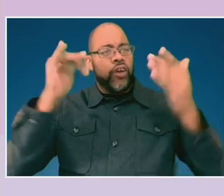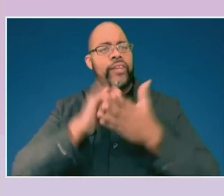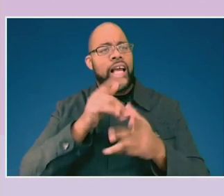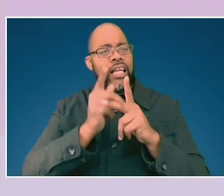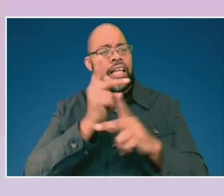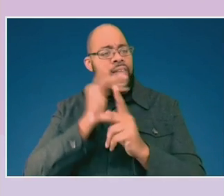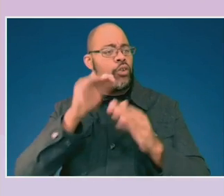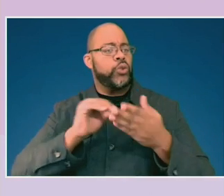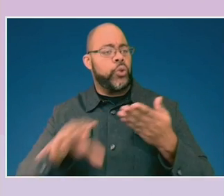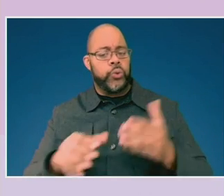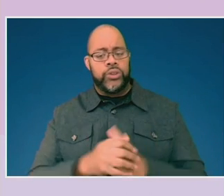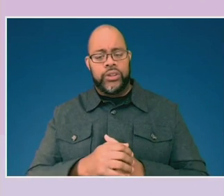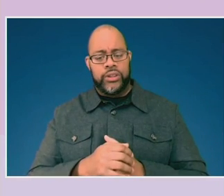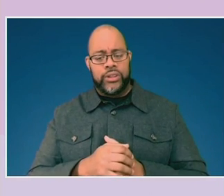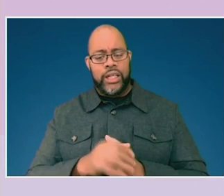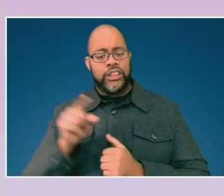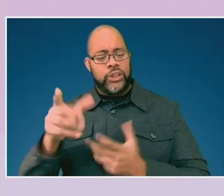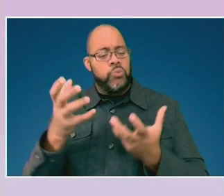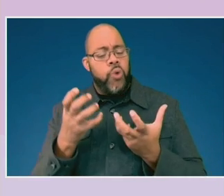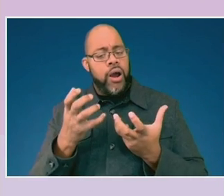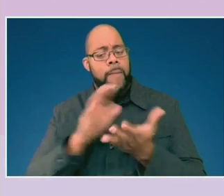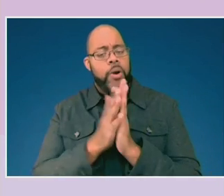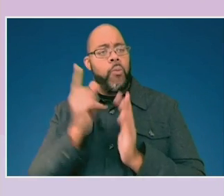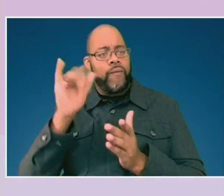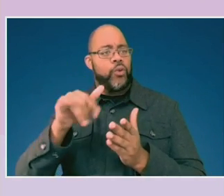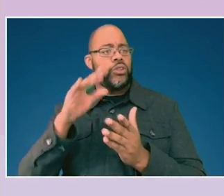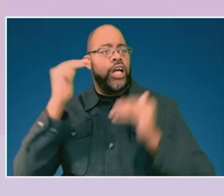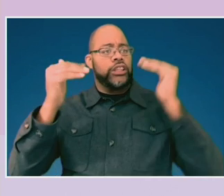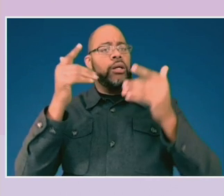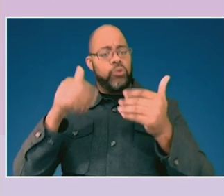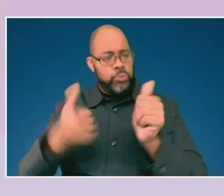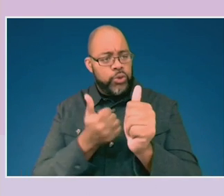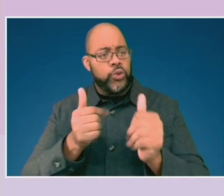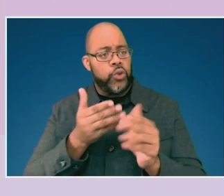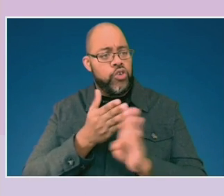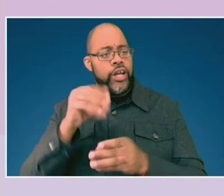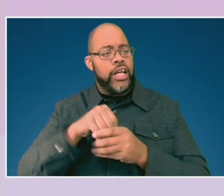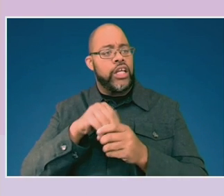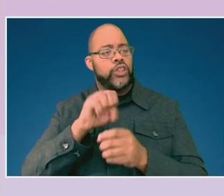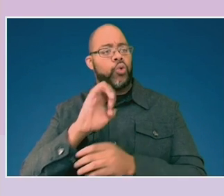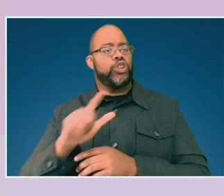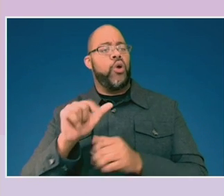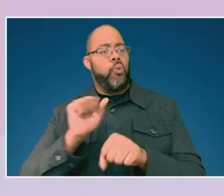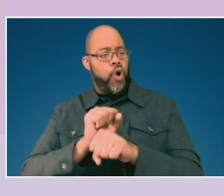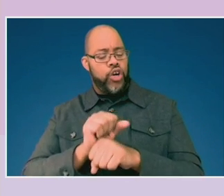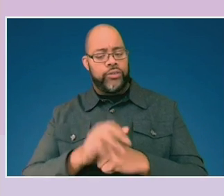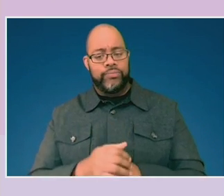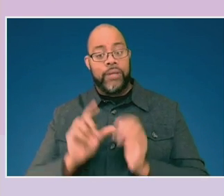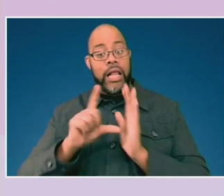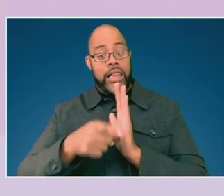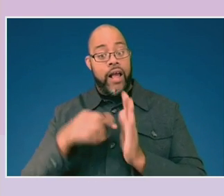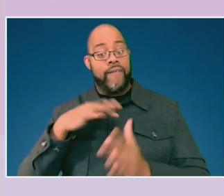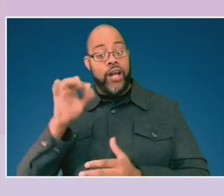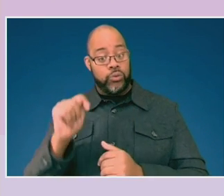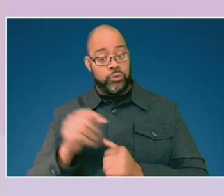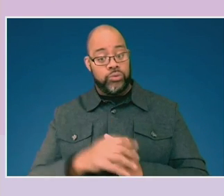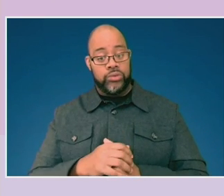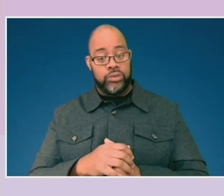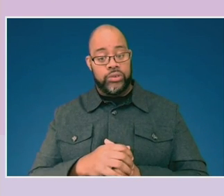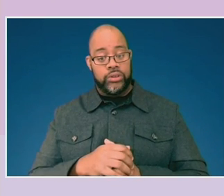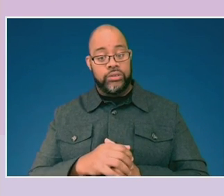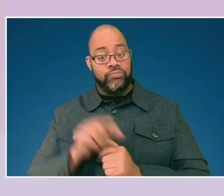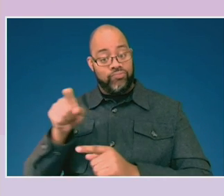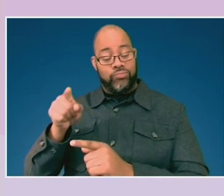and that she wanted to become one of those adults by pursuing a career in social work. Later, I found out Becca